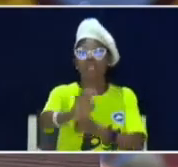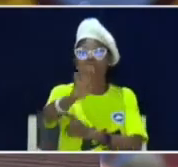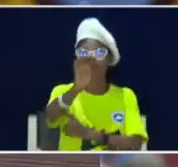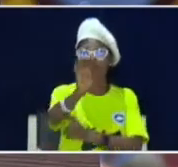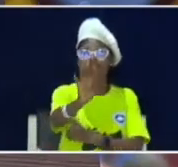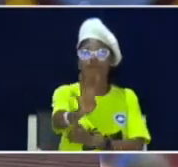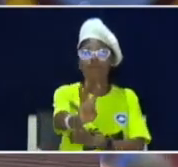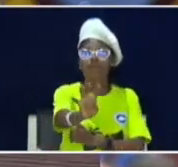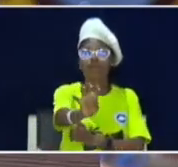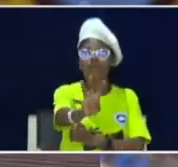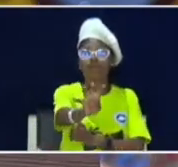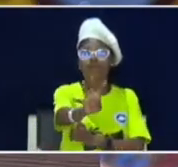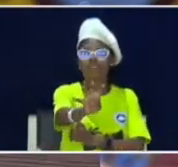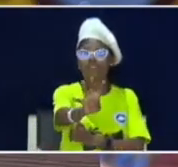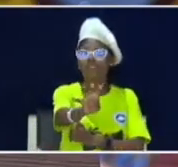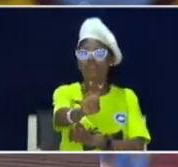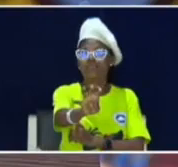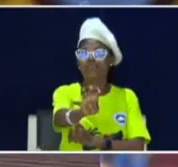book of Isaiah chapter 40,